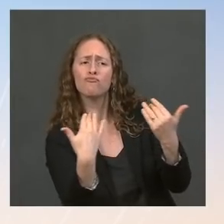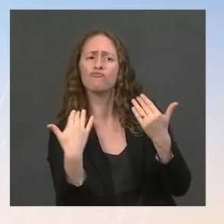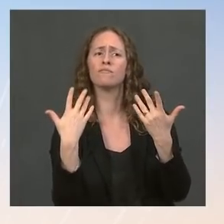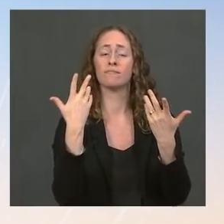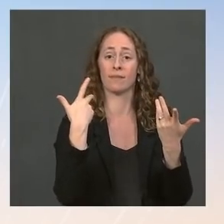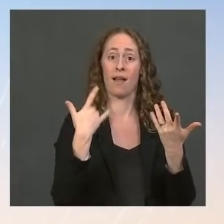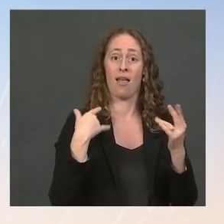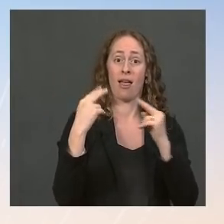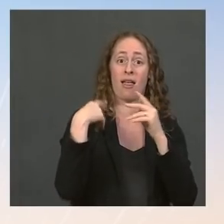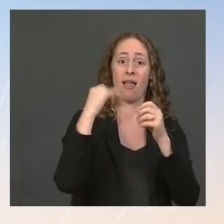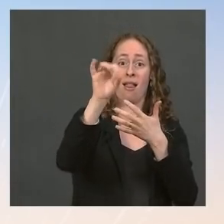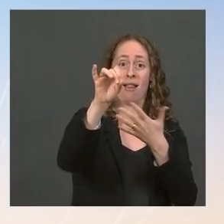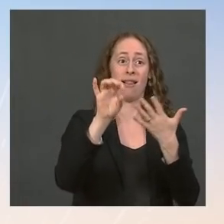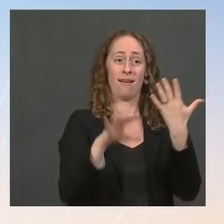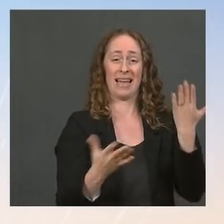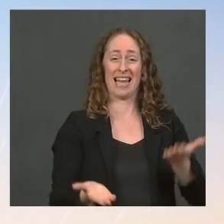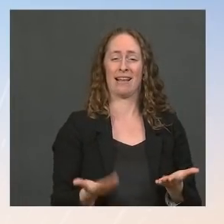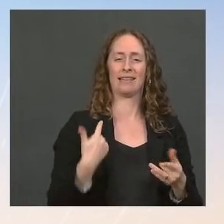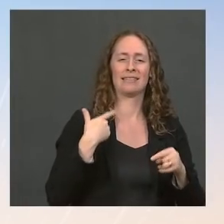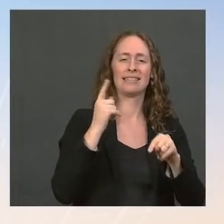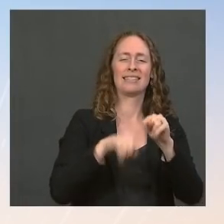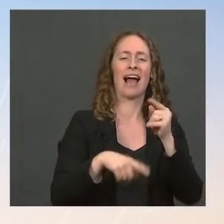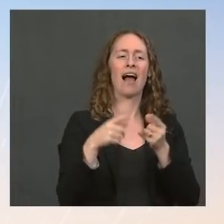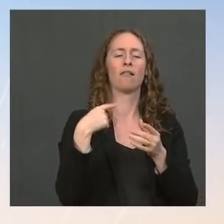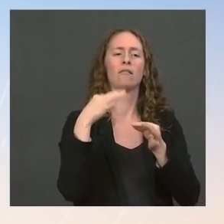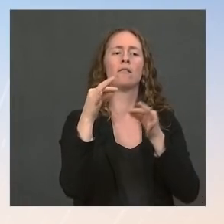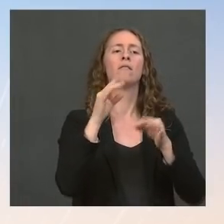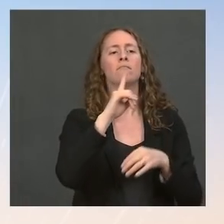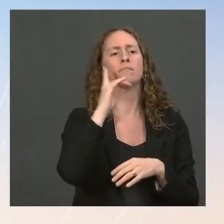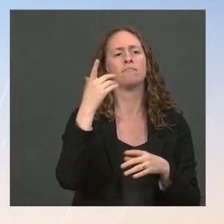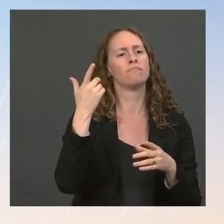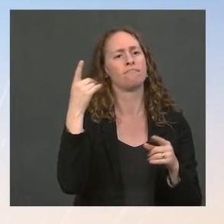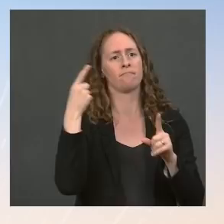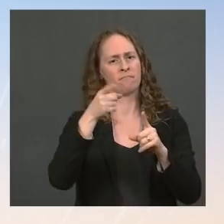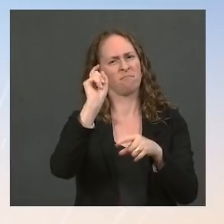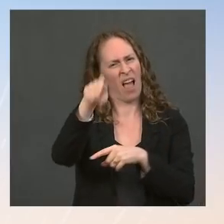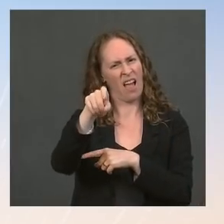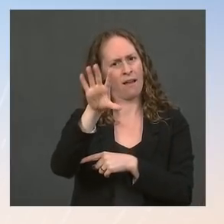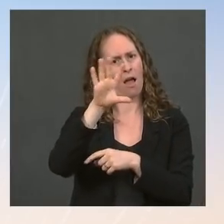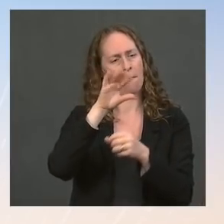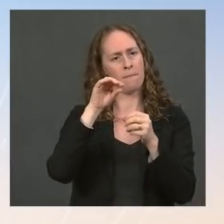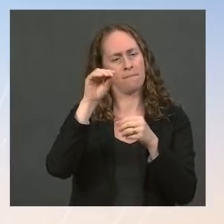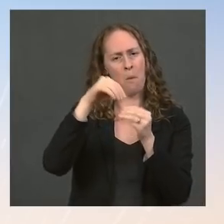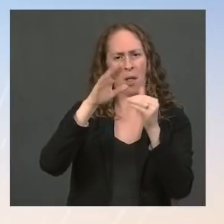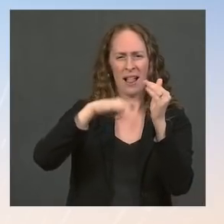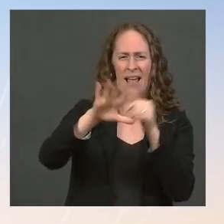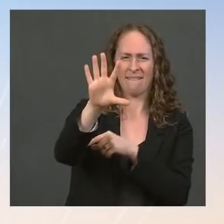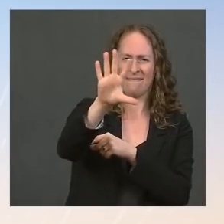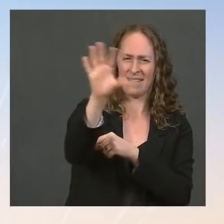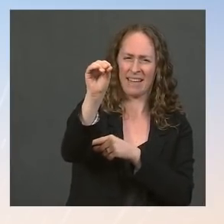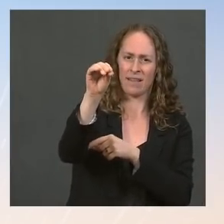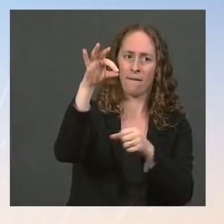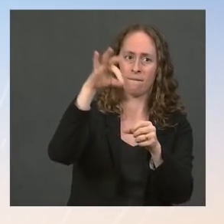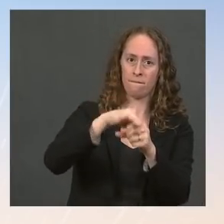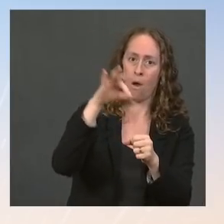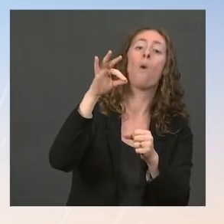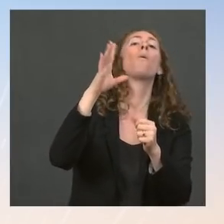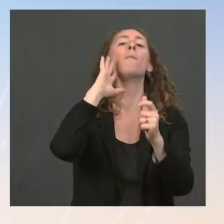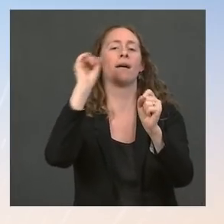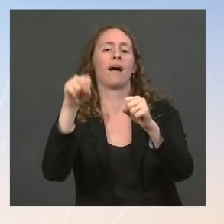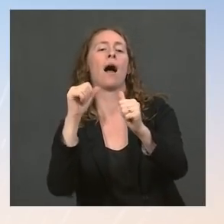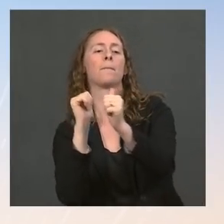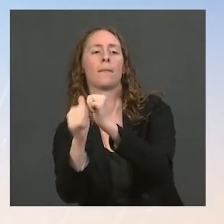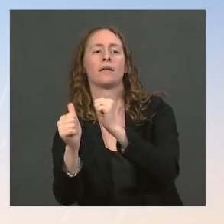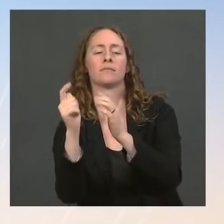looking to do is determine how we can get more than 50 votes to get this historic passage across the finish line. No commitment on